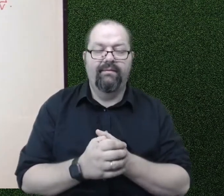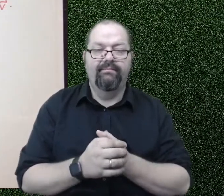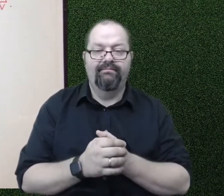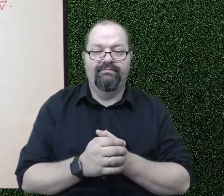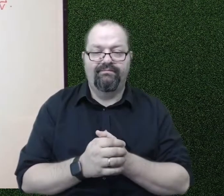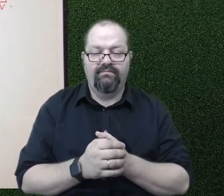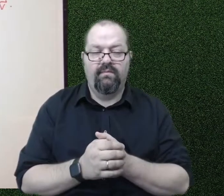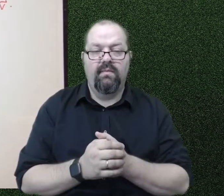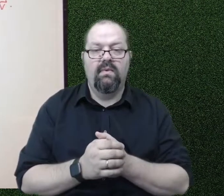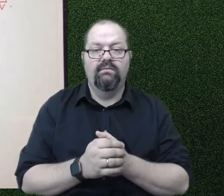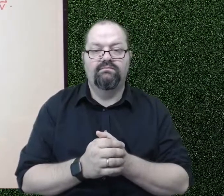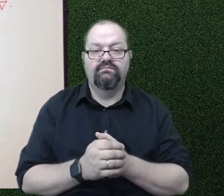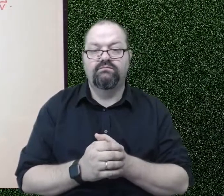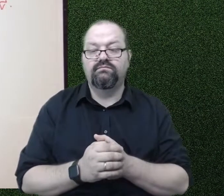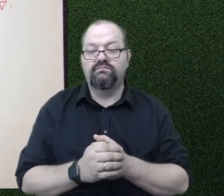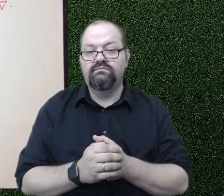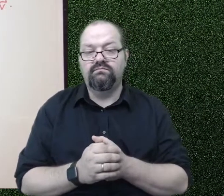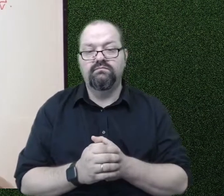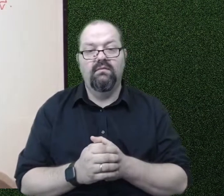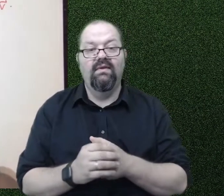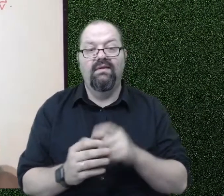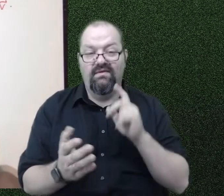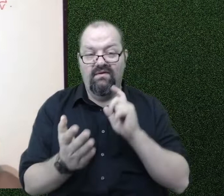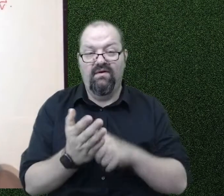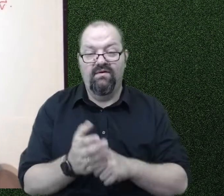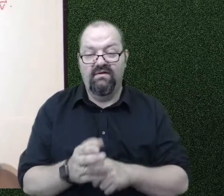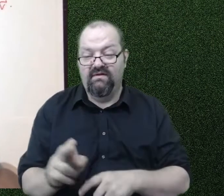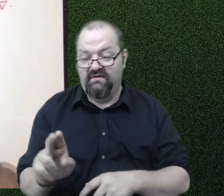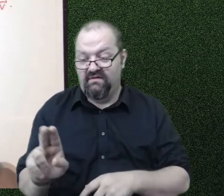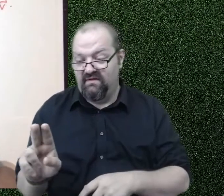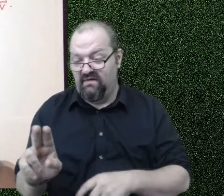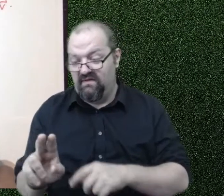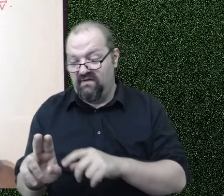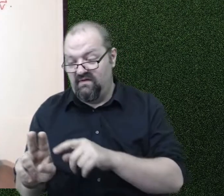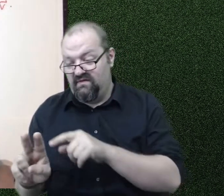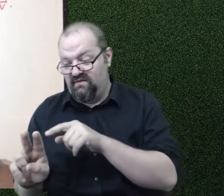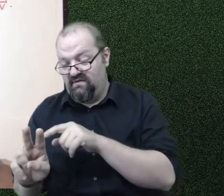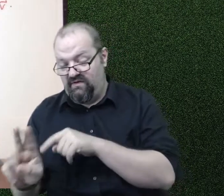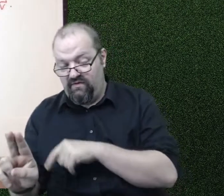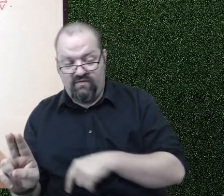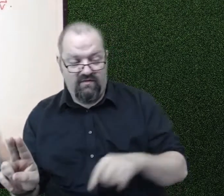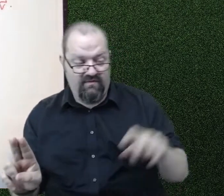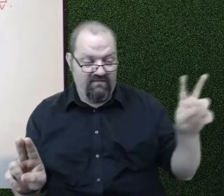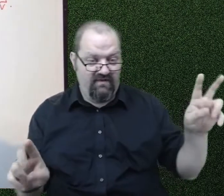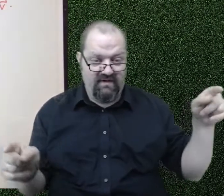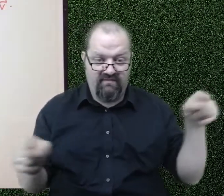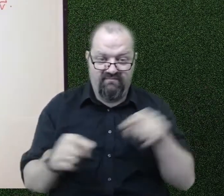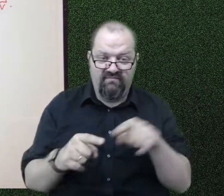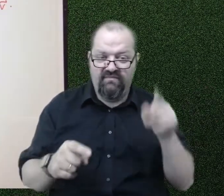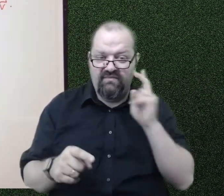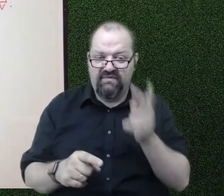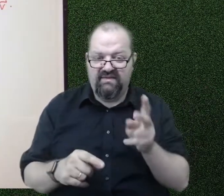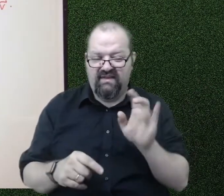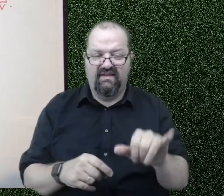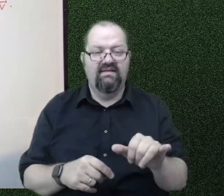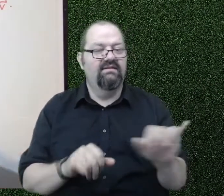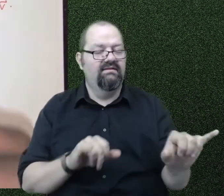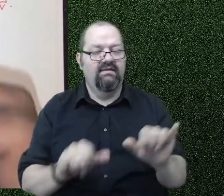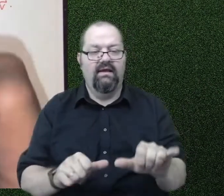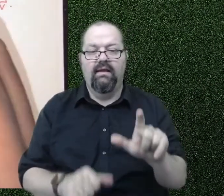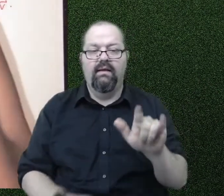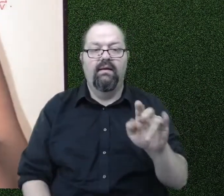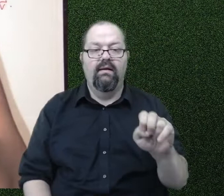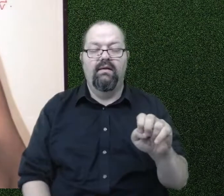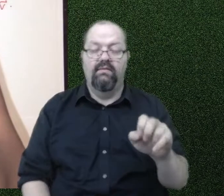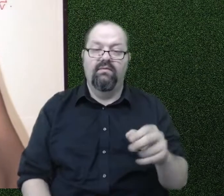And v plus u starts where I started and ends up where I ended up. Sometimes you'll see this called